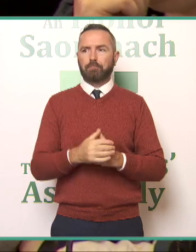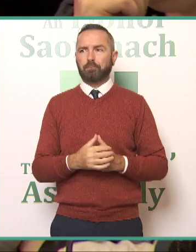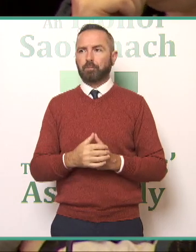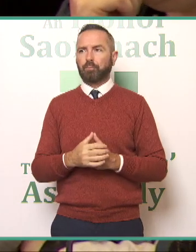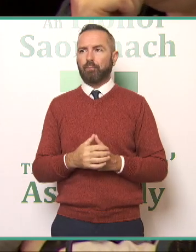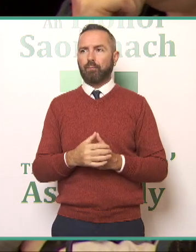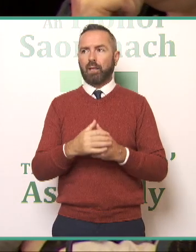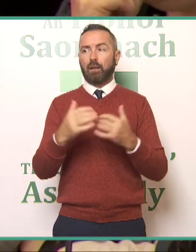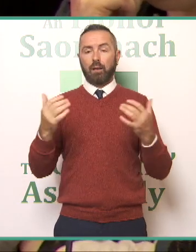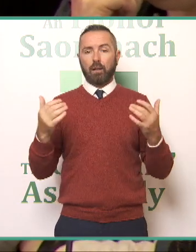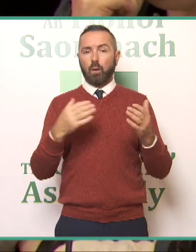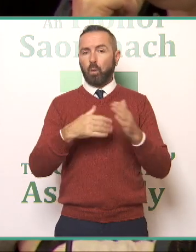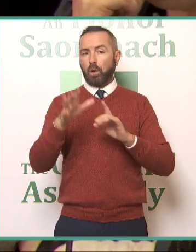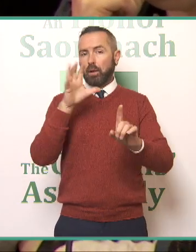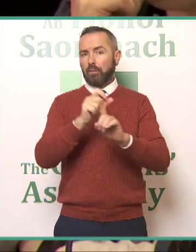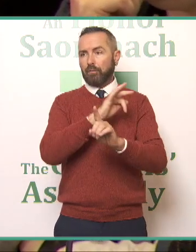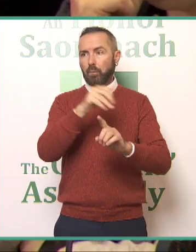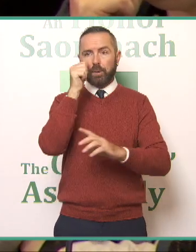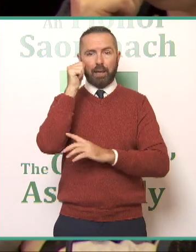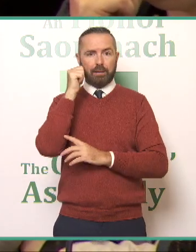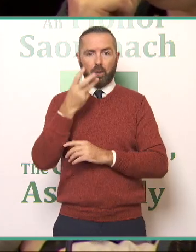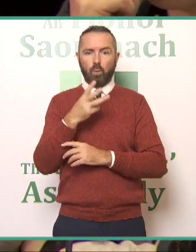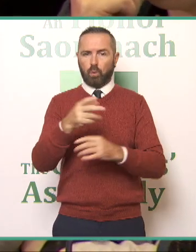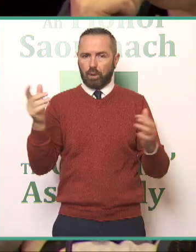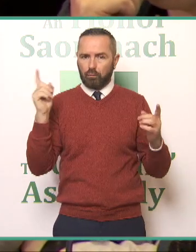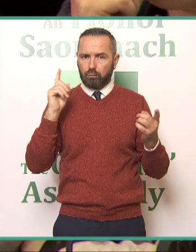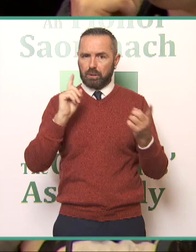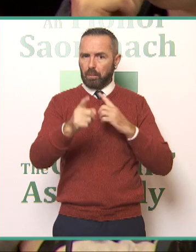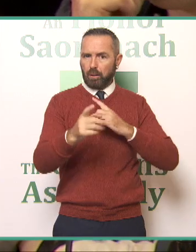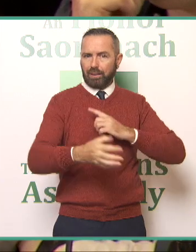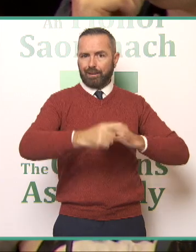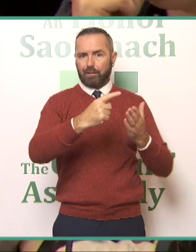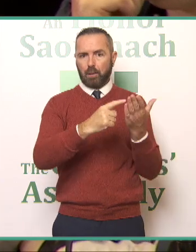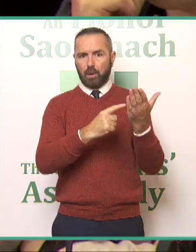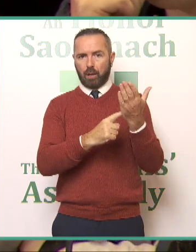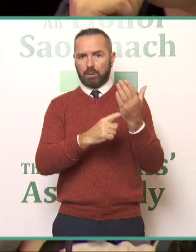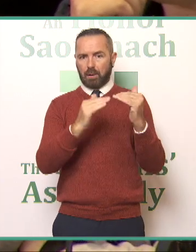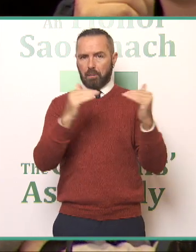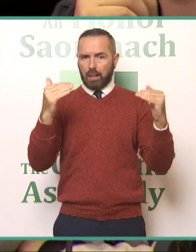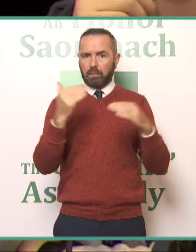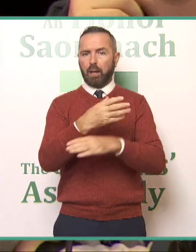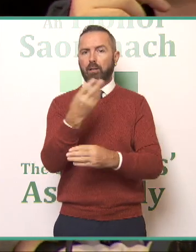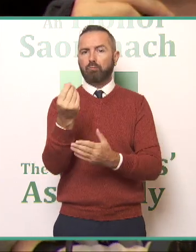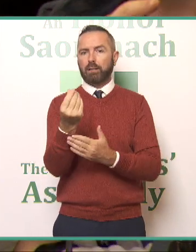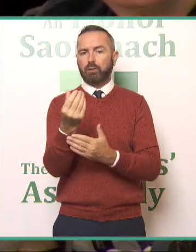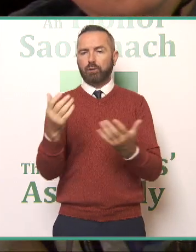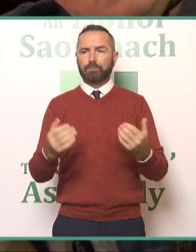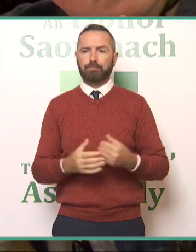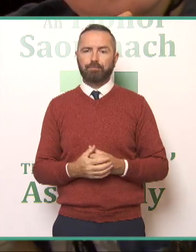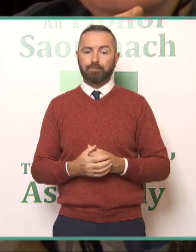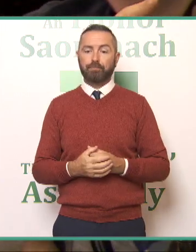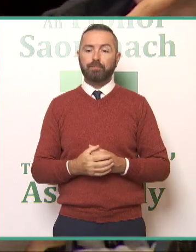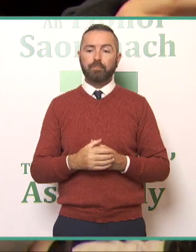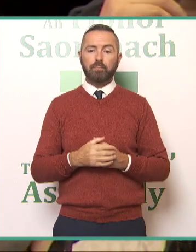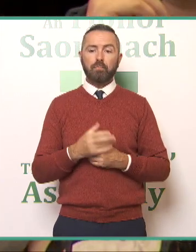all of the farm organisations yesterday was they will respond so long as the policy is matched by resources. And that's the question. It has